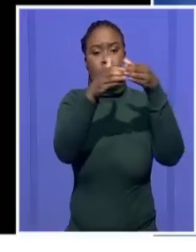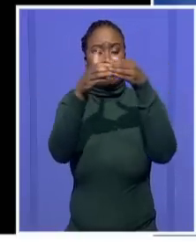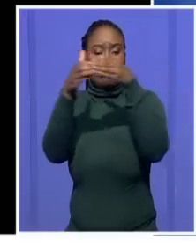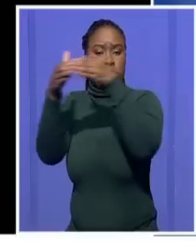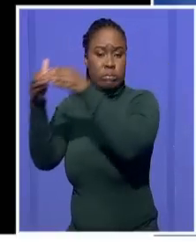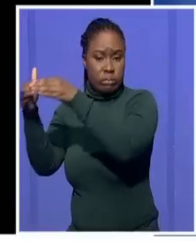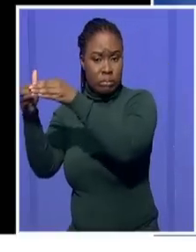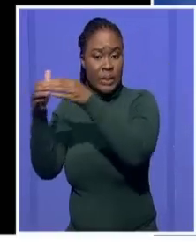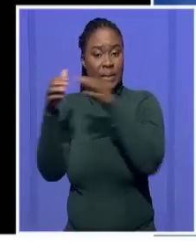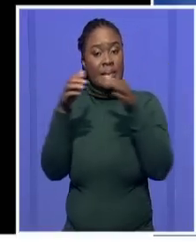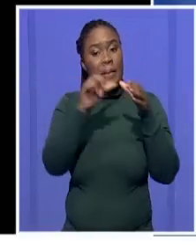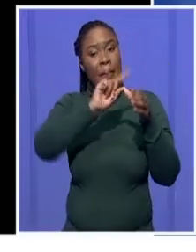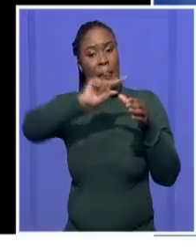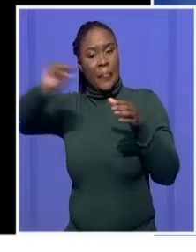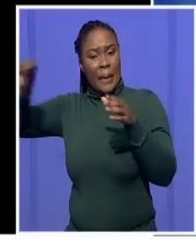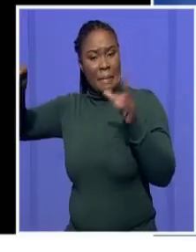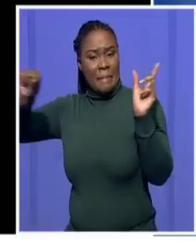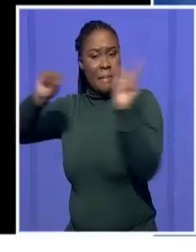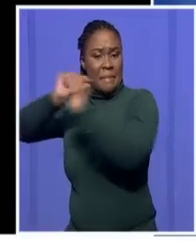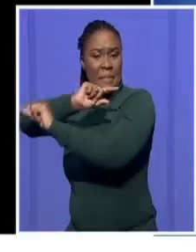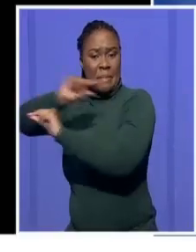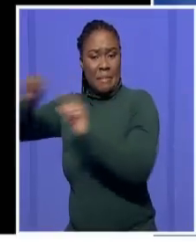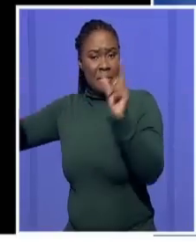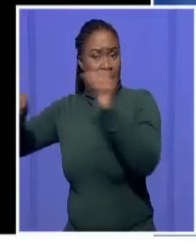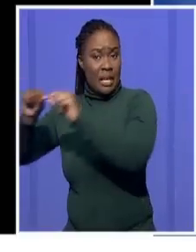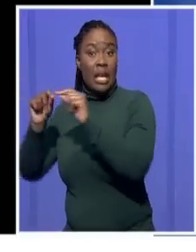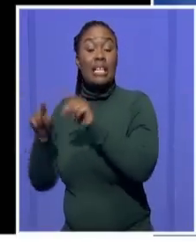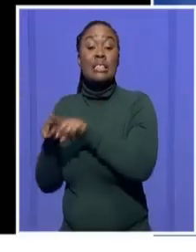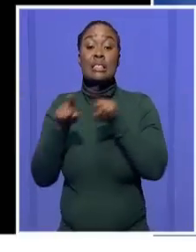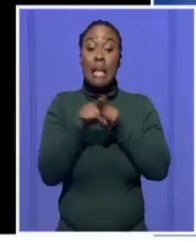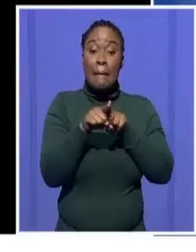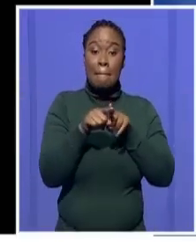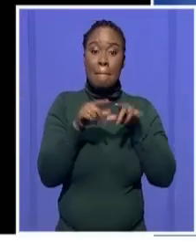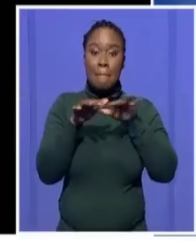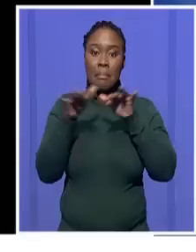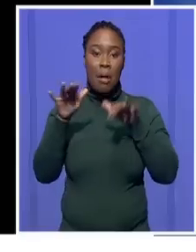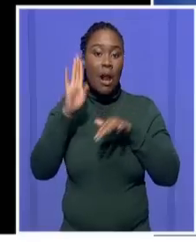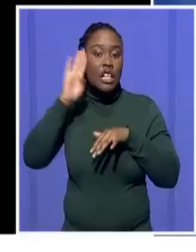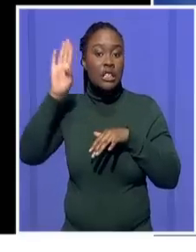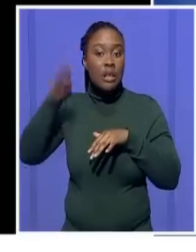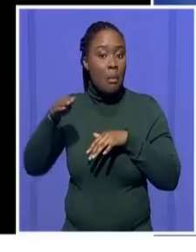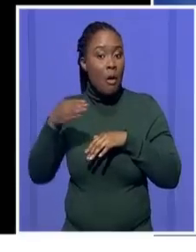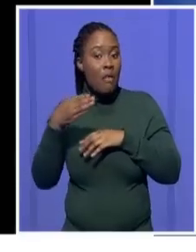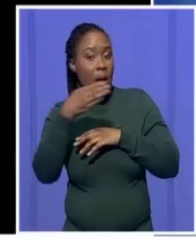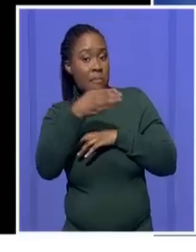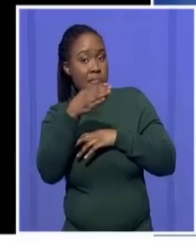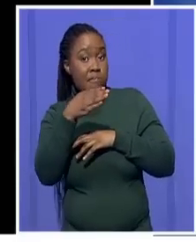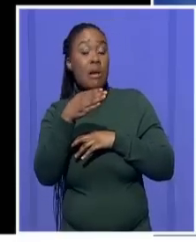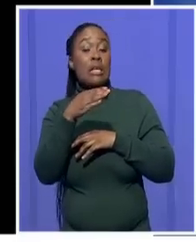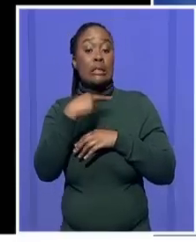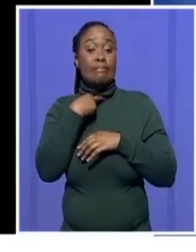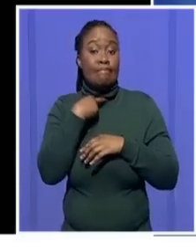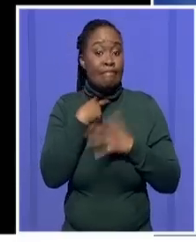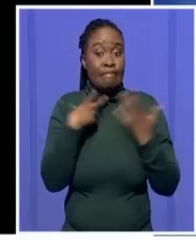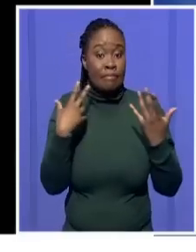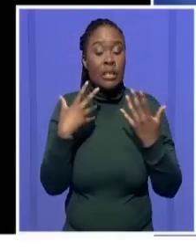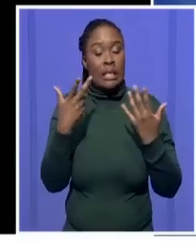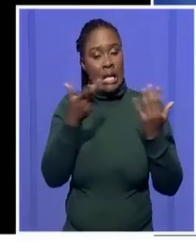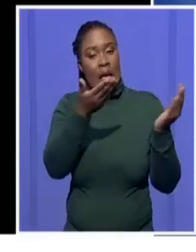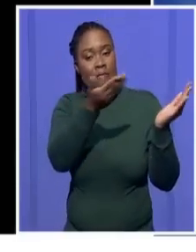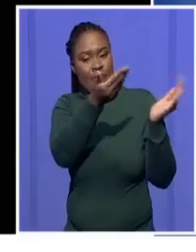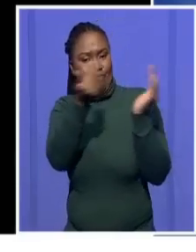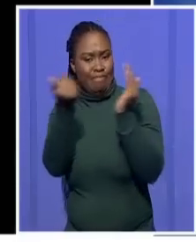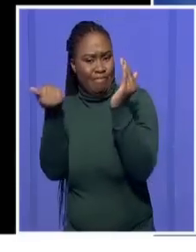now have been overnight trapped. Residents were issued warnings by the city of heavy, persistent